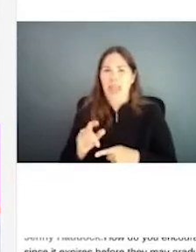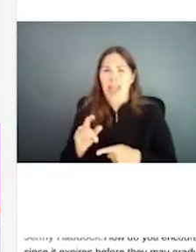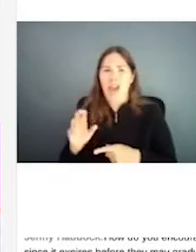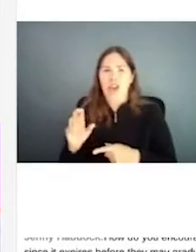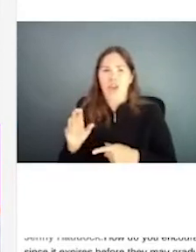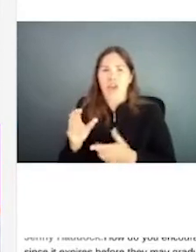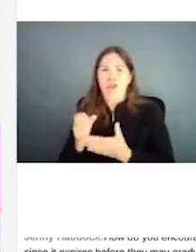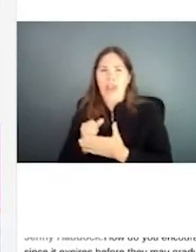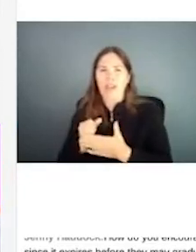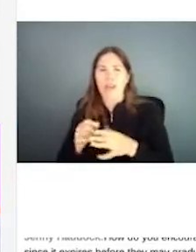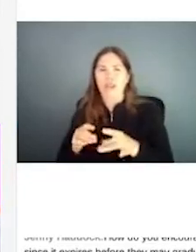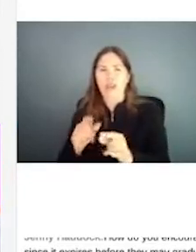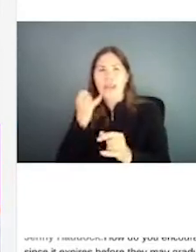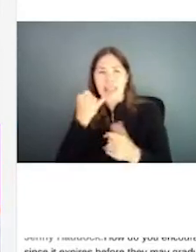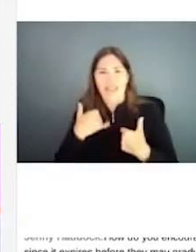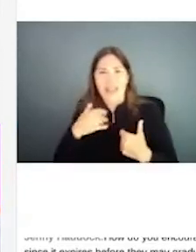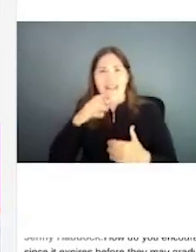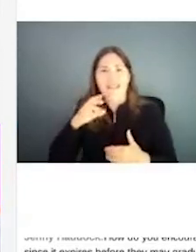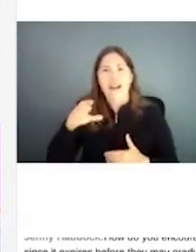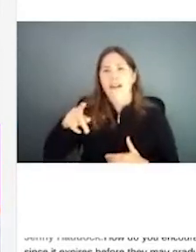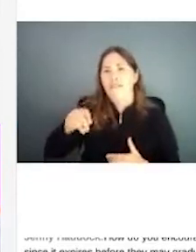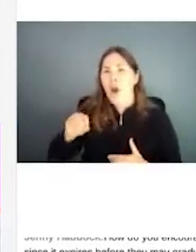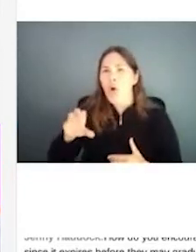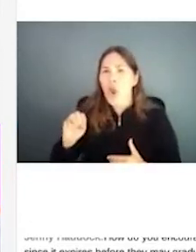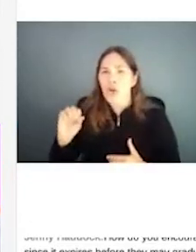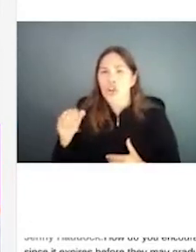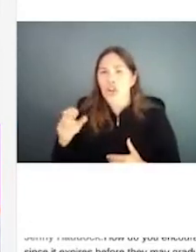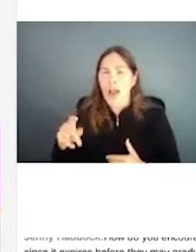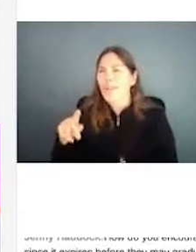But honestly, if you had a Photoshop Photoshop